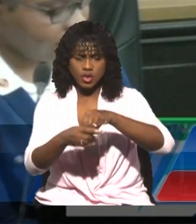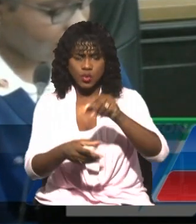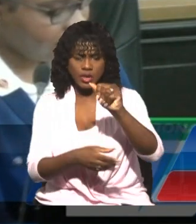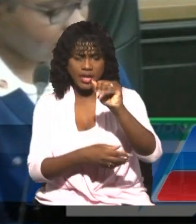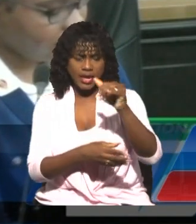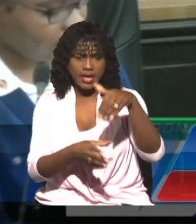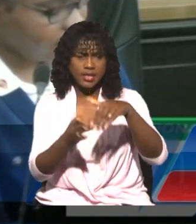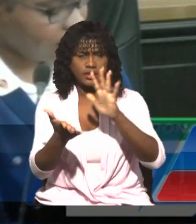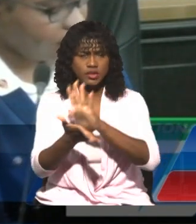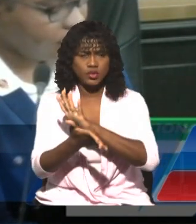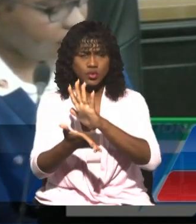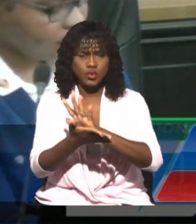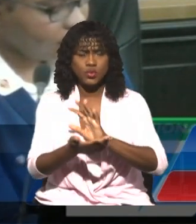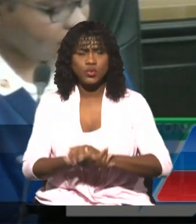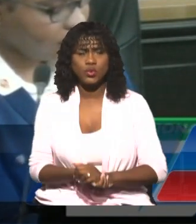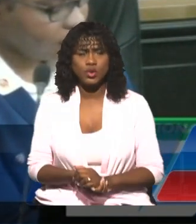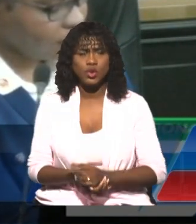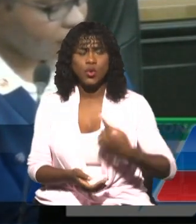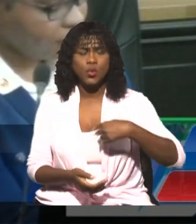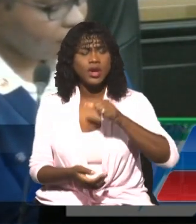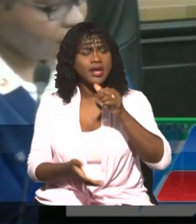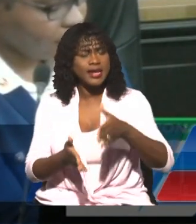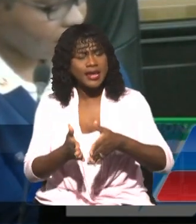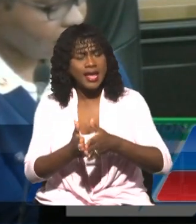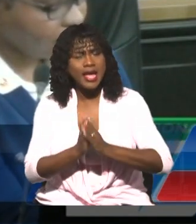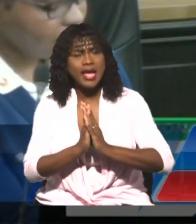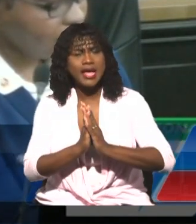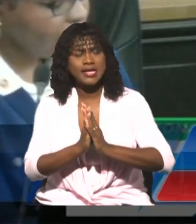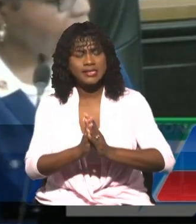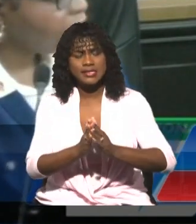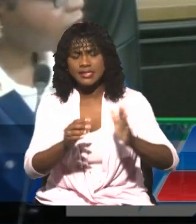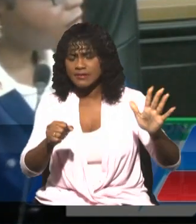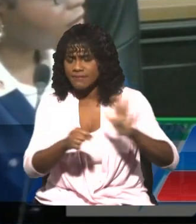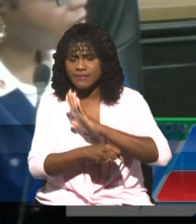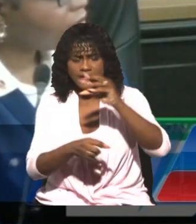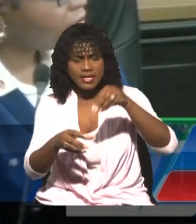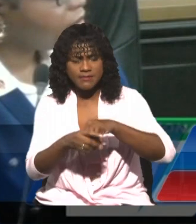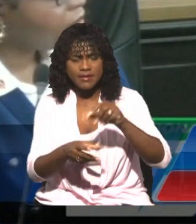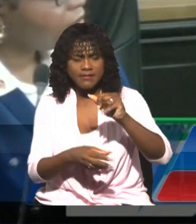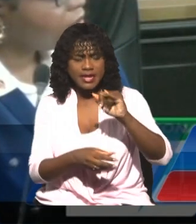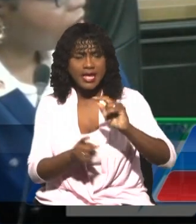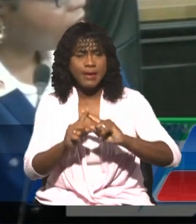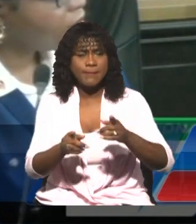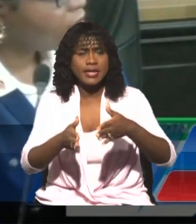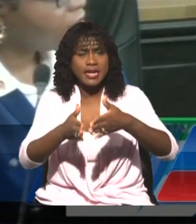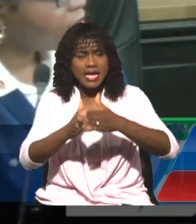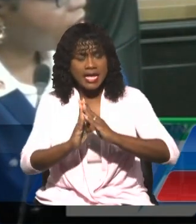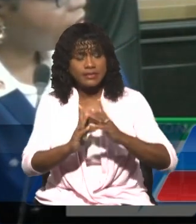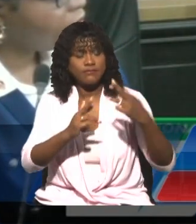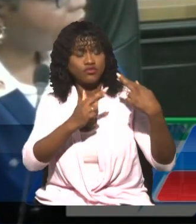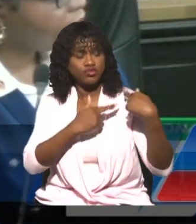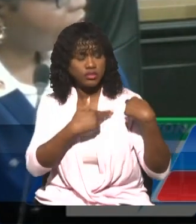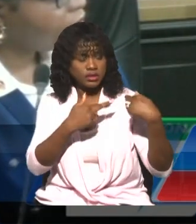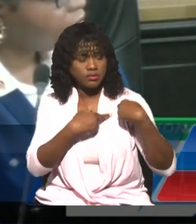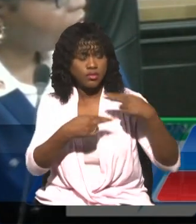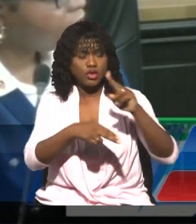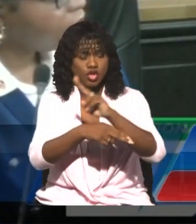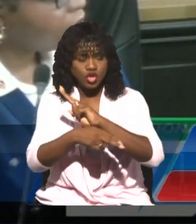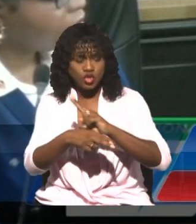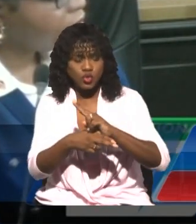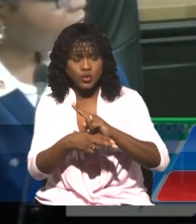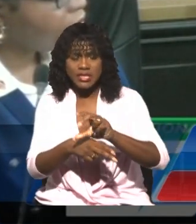schools. We are not calling for the over-reliance of AI. We are instead calling for the responsible use of AI